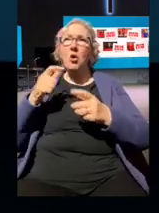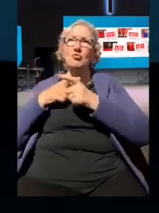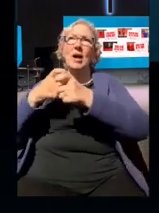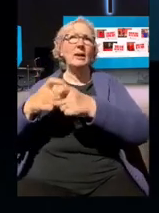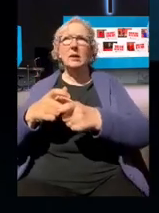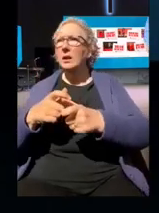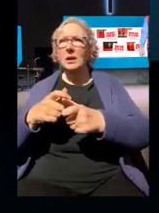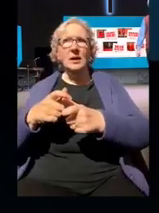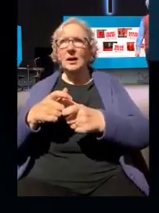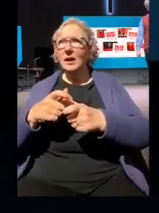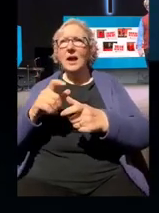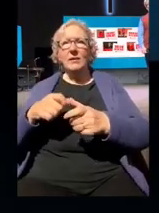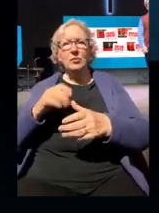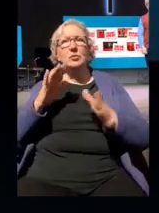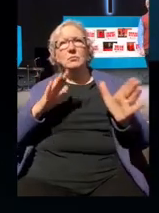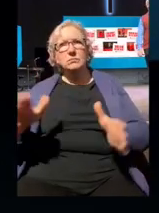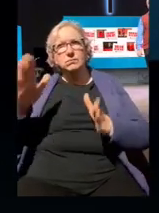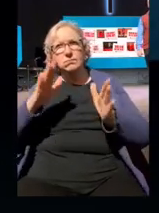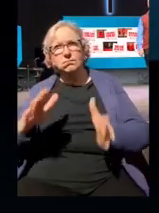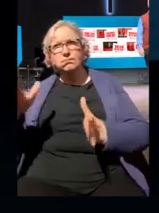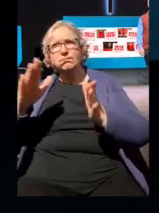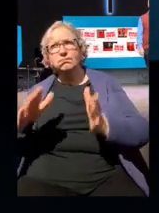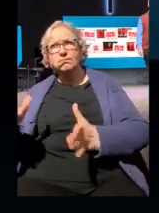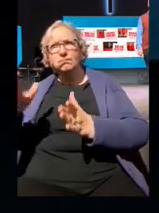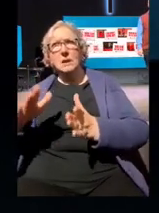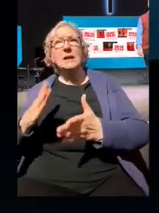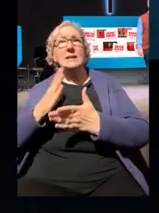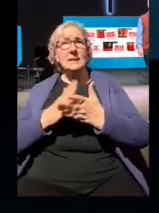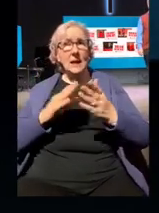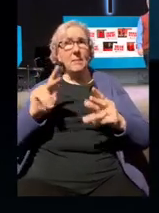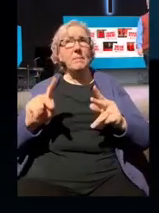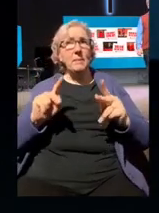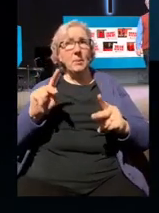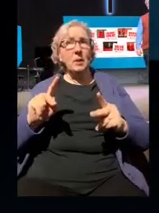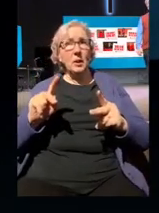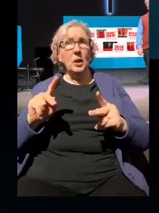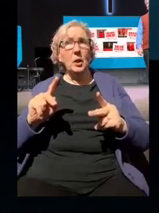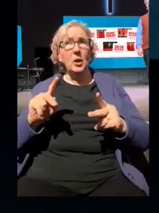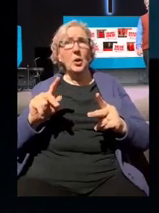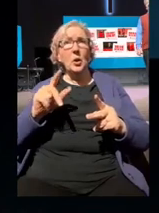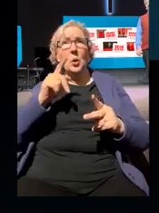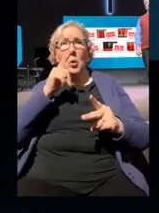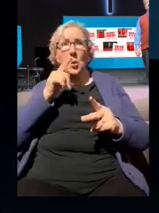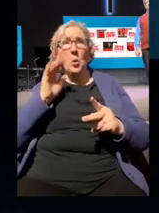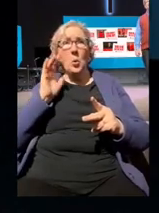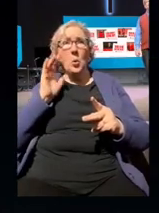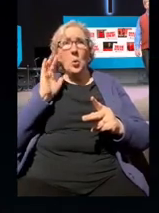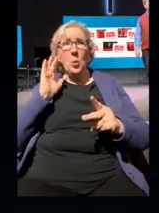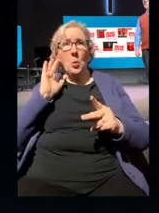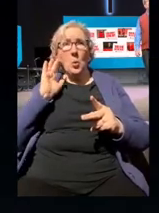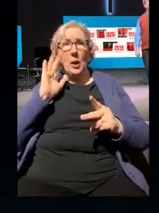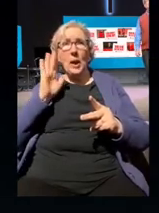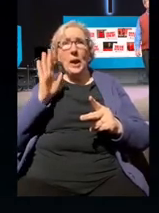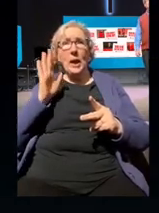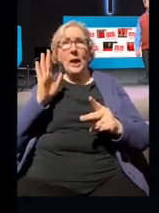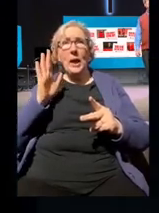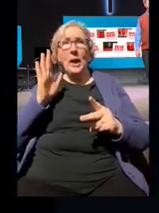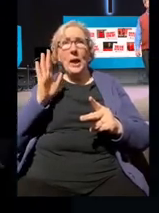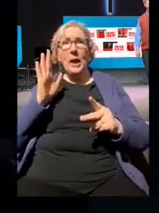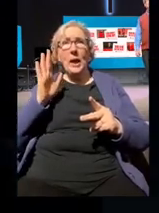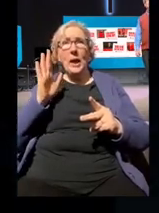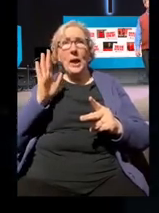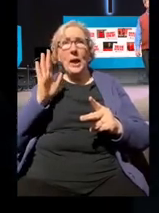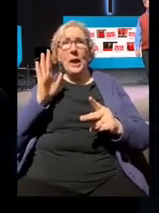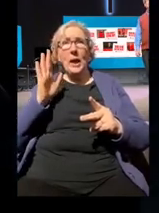Now, there are some people who would decide one day they wanted to run a marathon, and they are able to